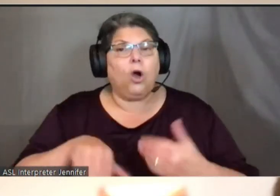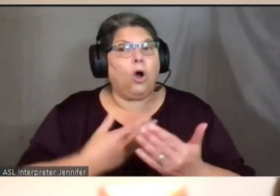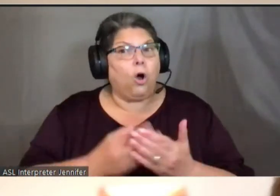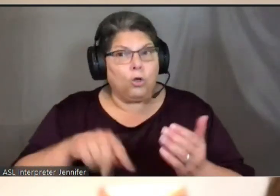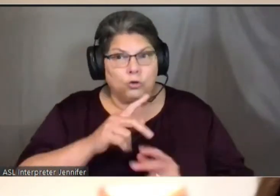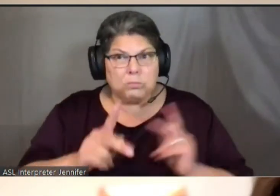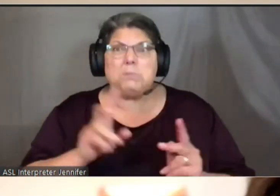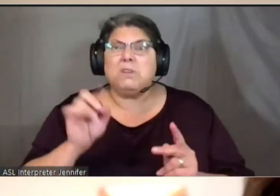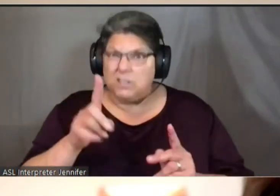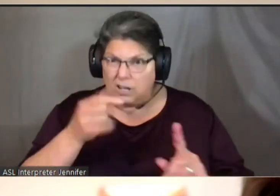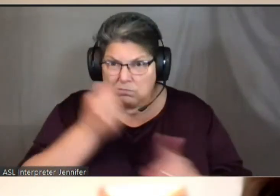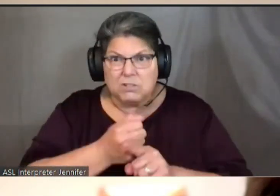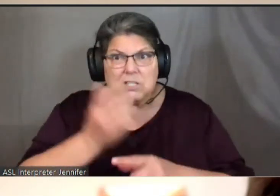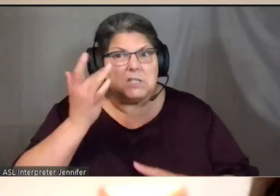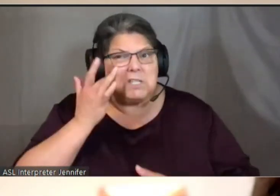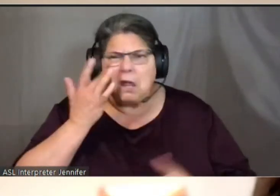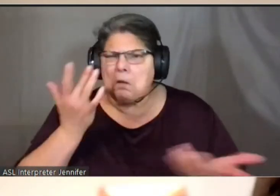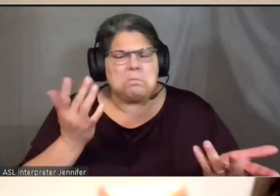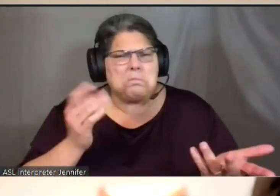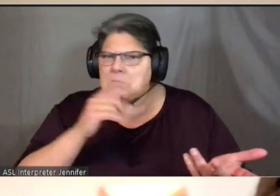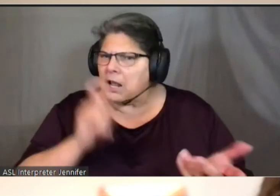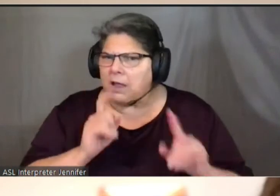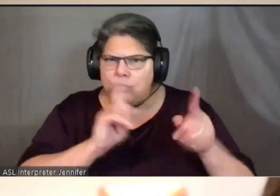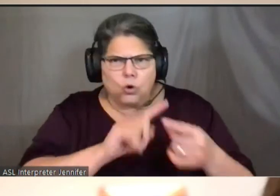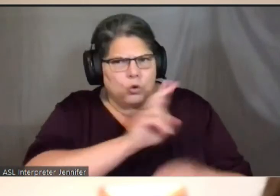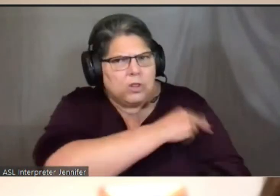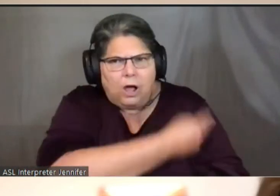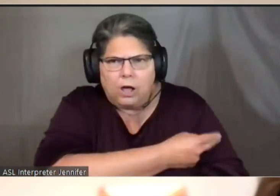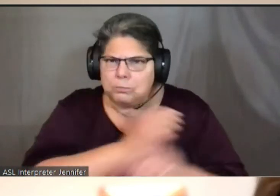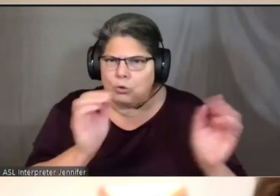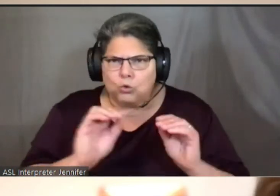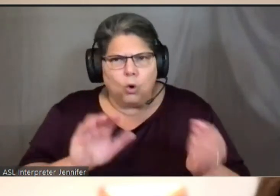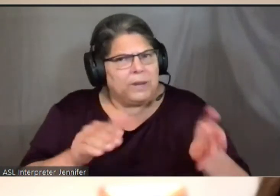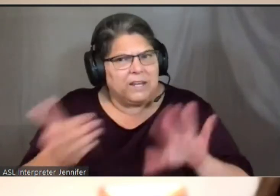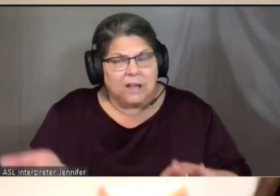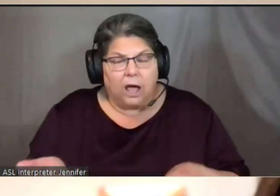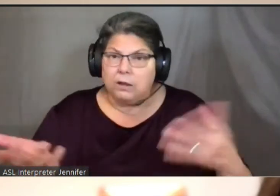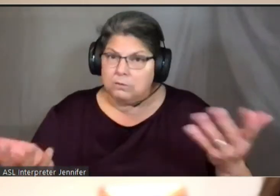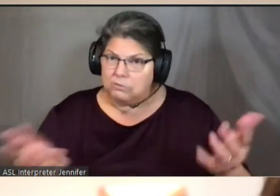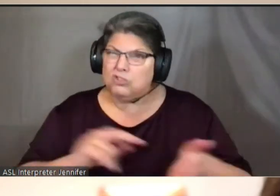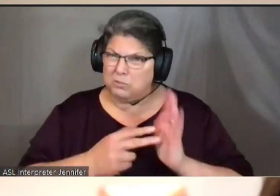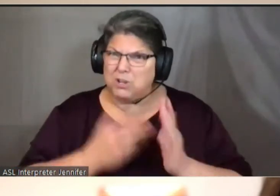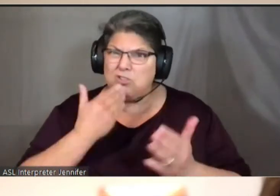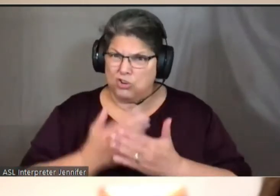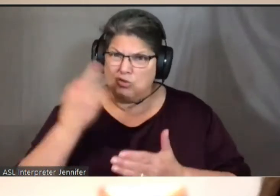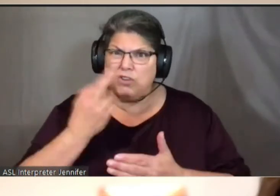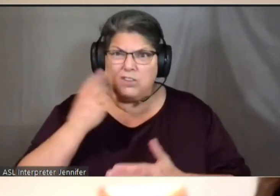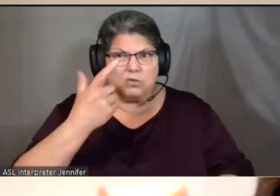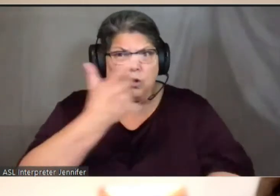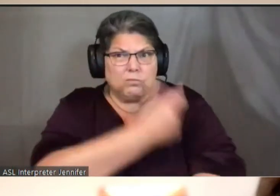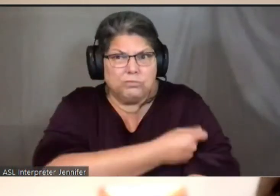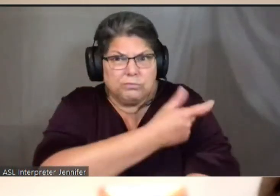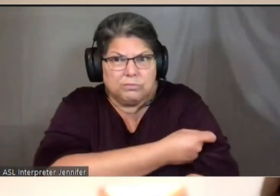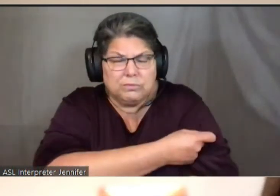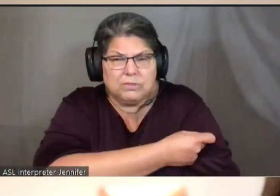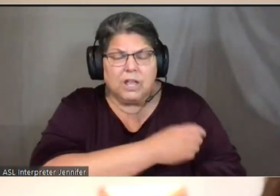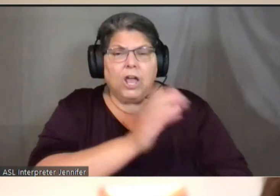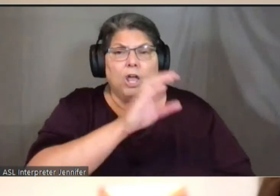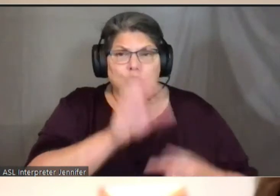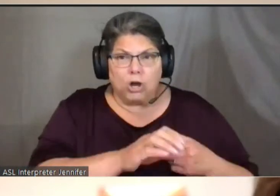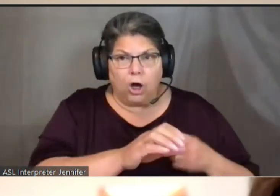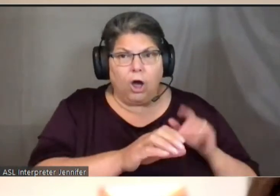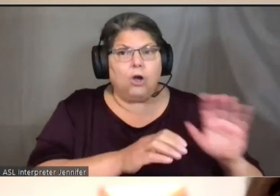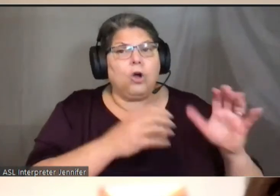any symptoms. These are all the more reasons to continue vaccinating. New research from Chicago skilled nursing